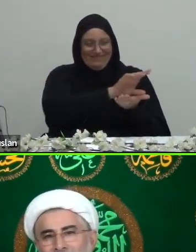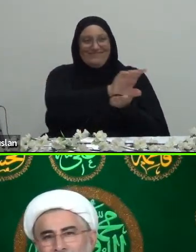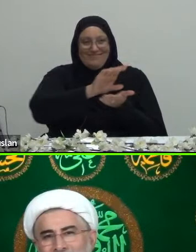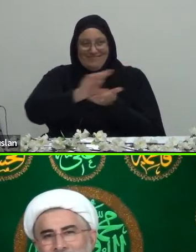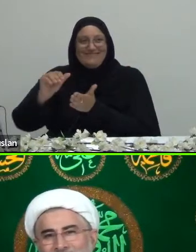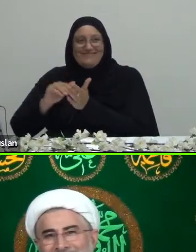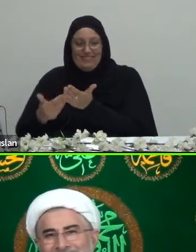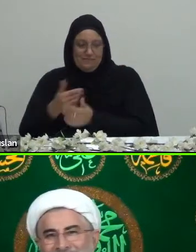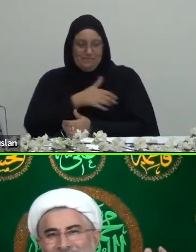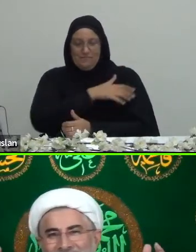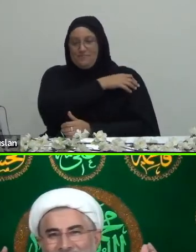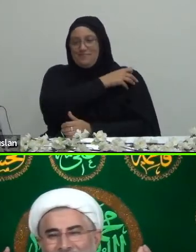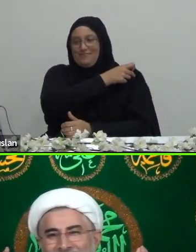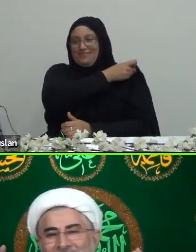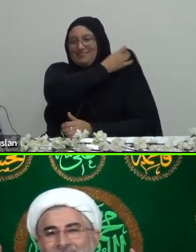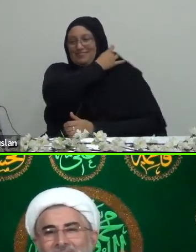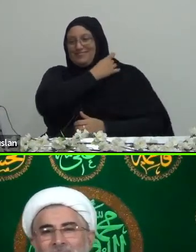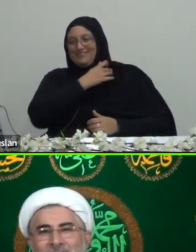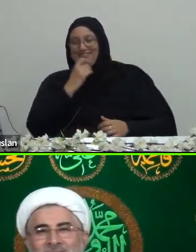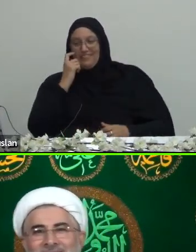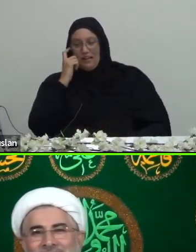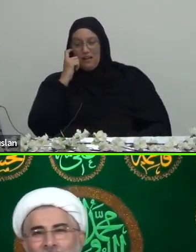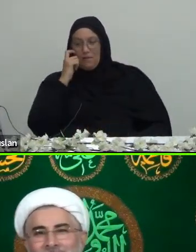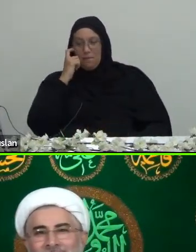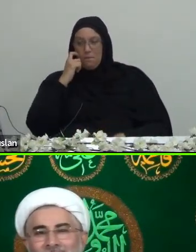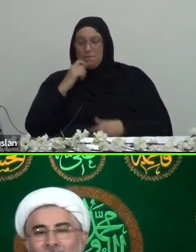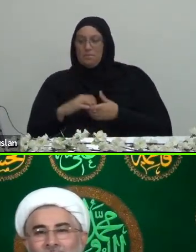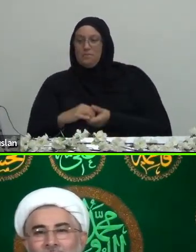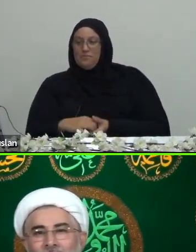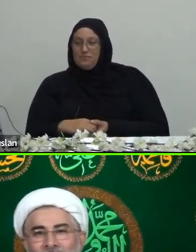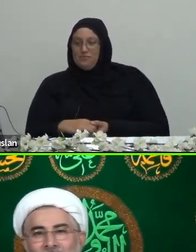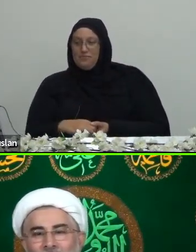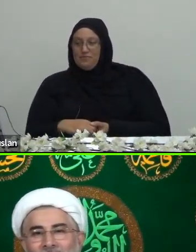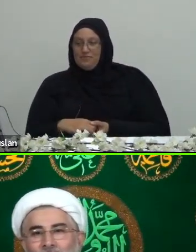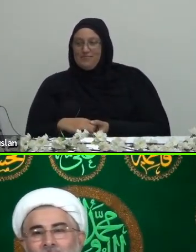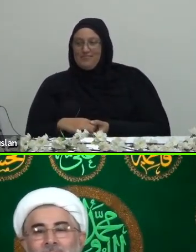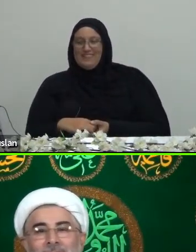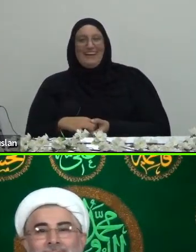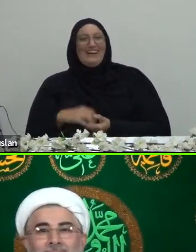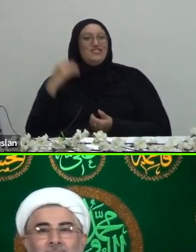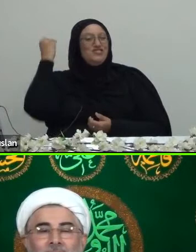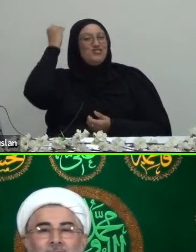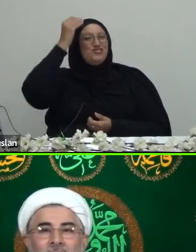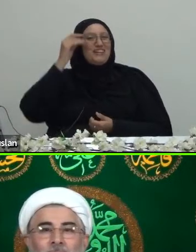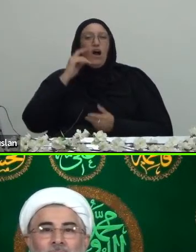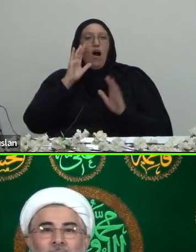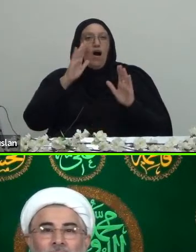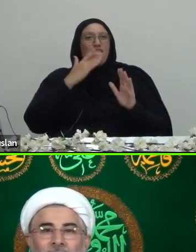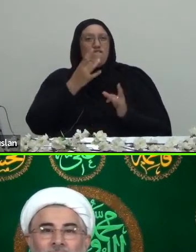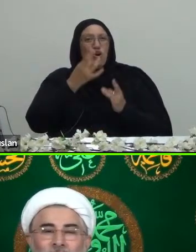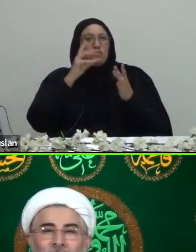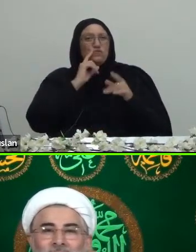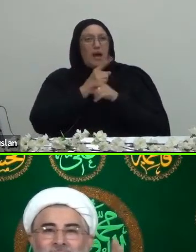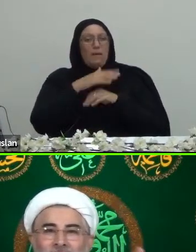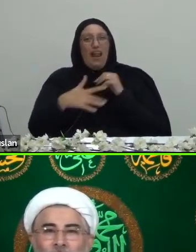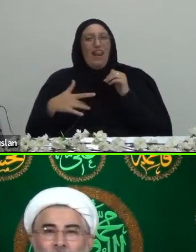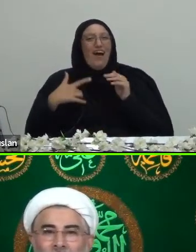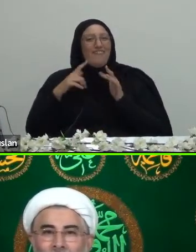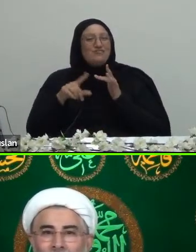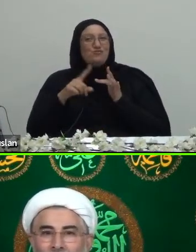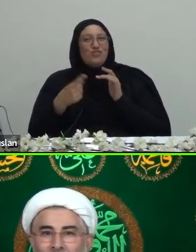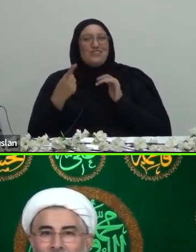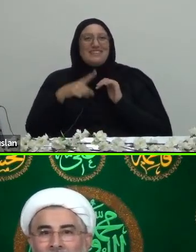My mind was somewhere else, sorry, because I was thinking about that life insurance. I meant to say that that's the difference between life insurance